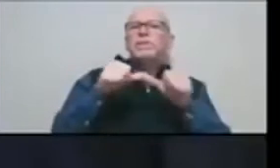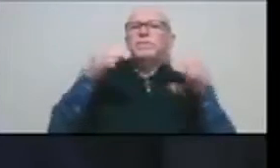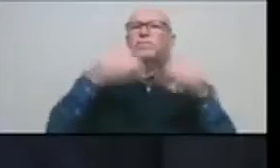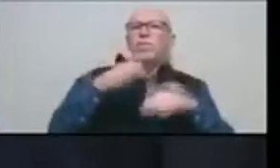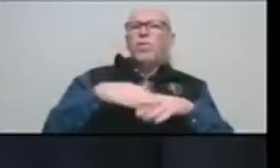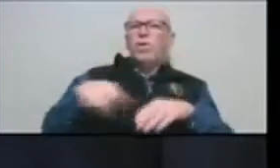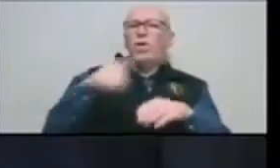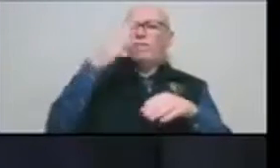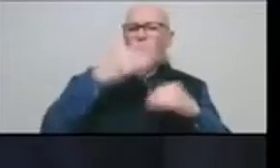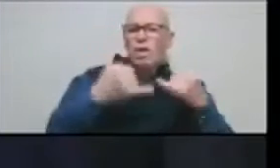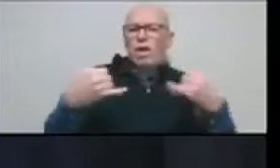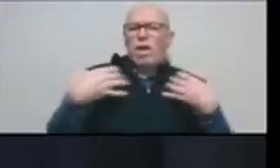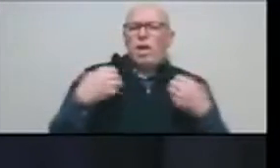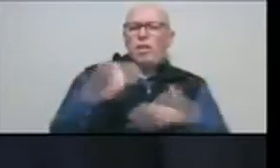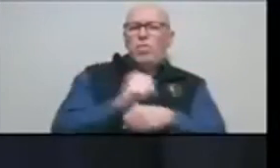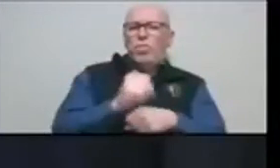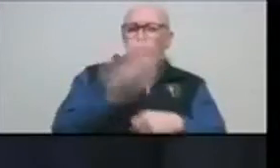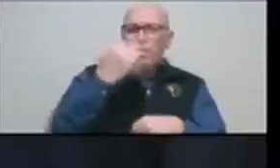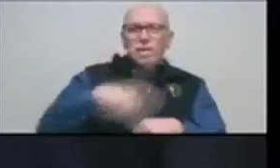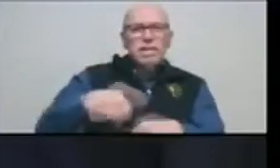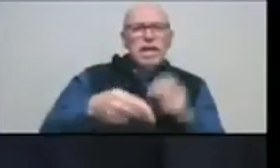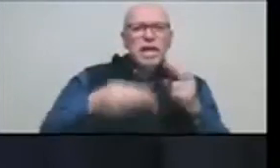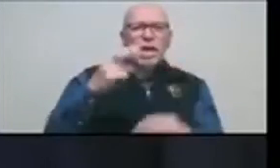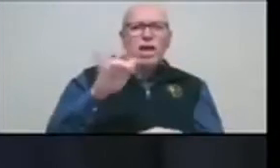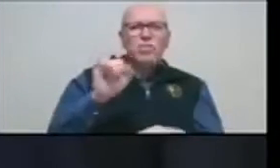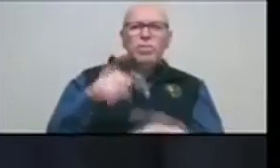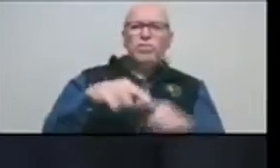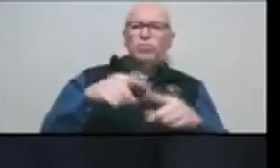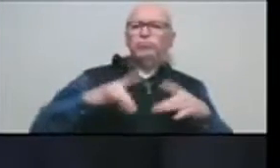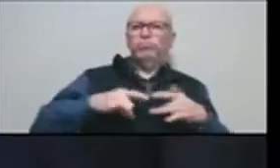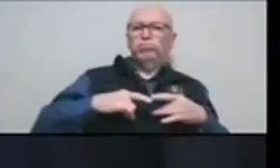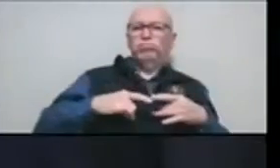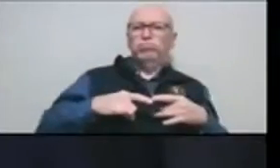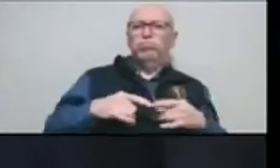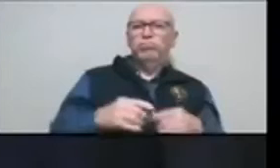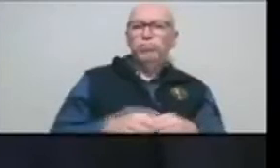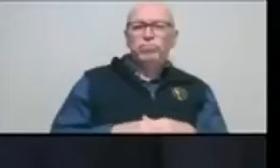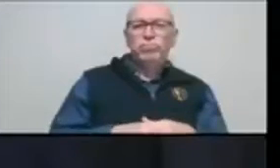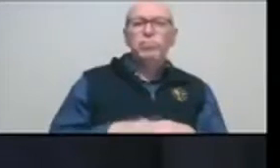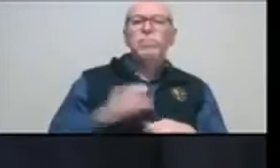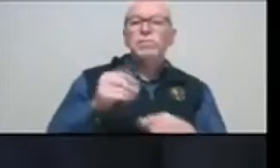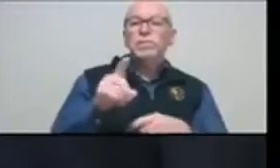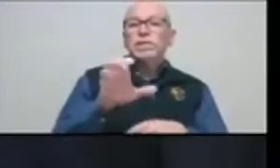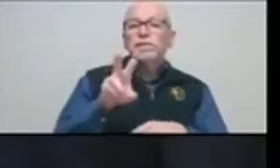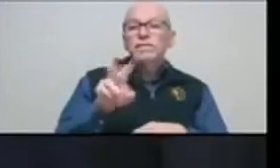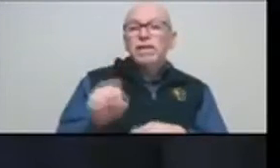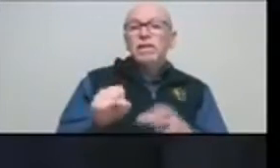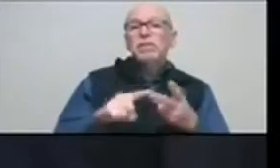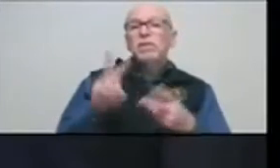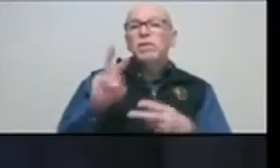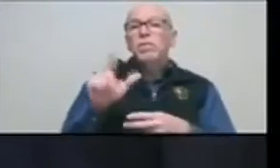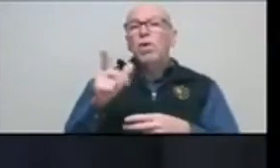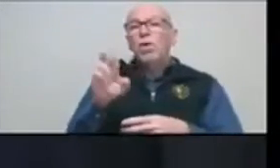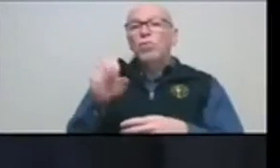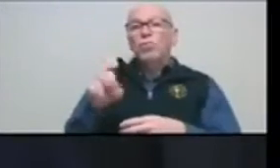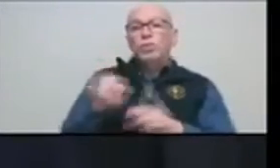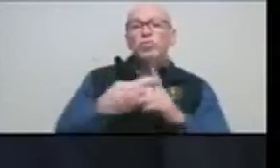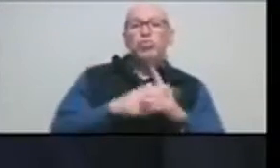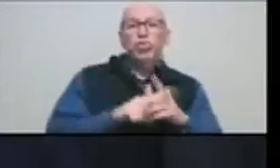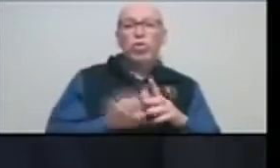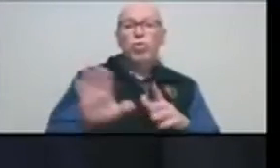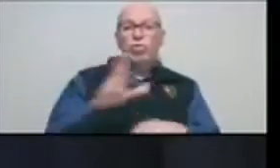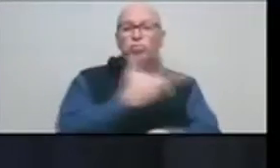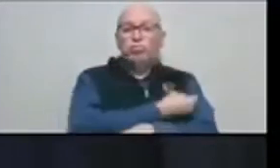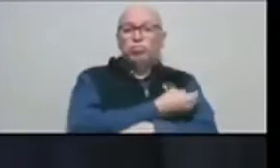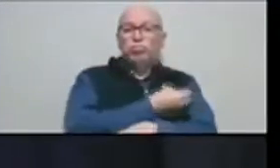health workers because they are at the greatest risk of exposure. And as I mentioned, CVS and Walgreens have started their vaccination efforts in long-term